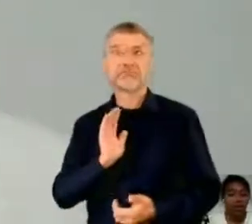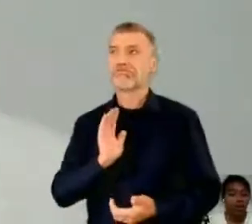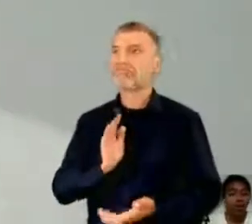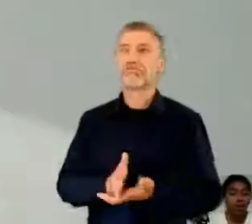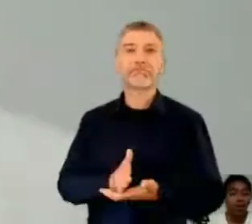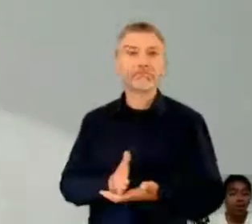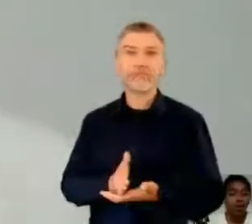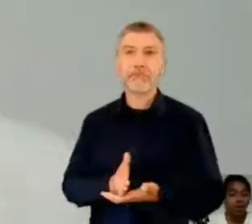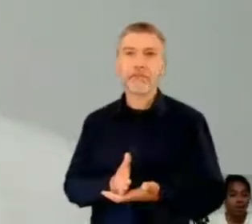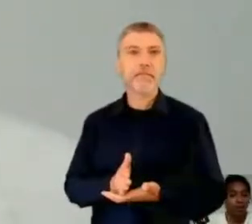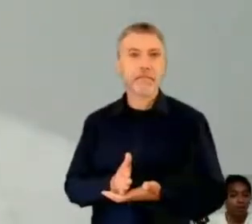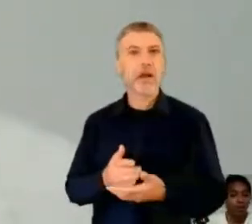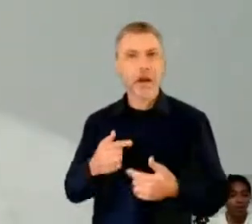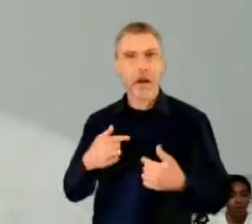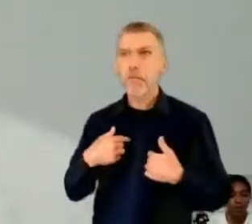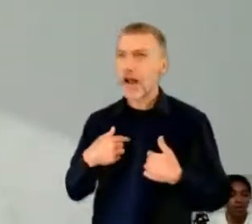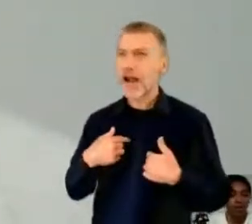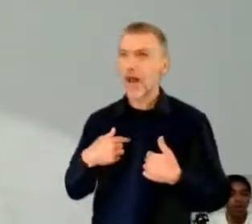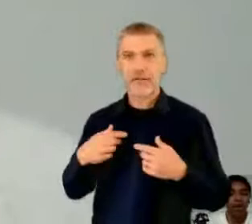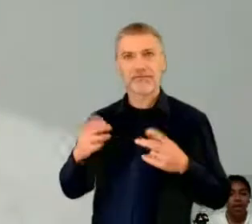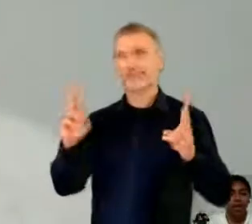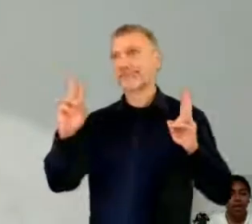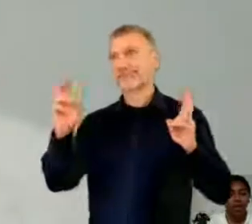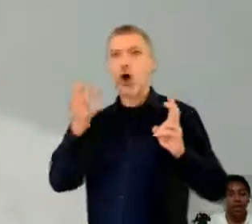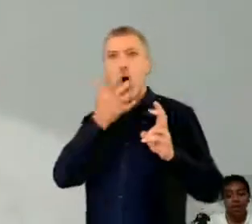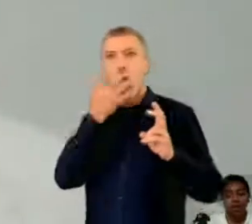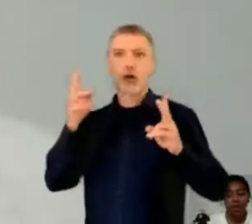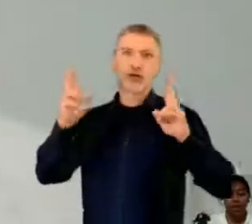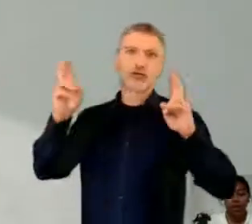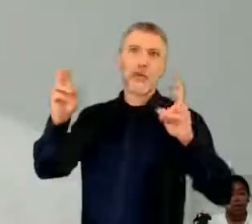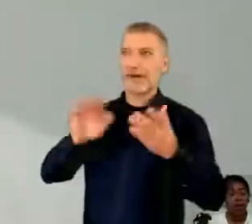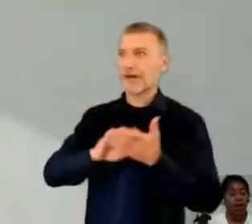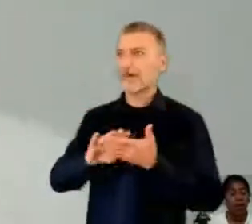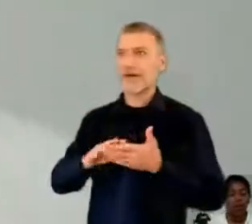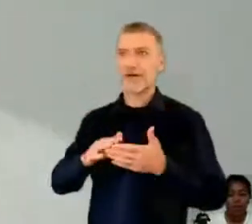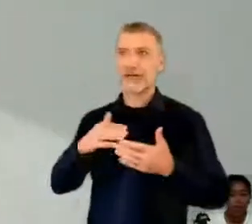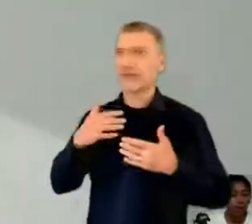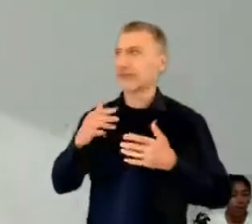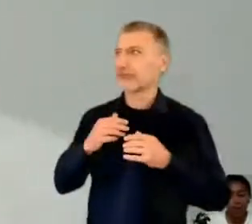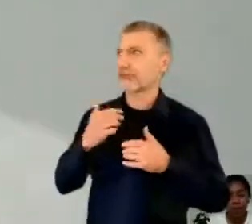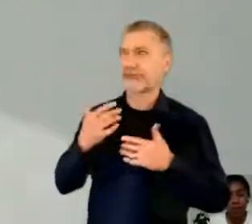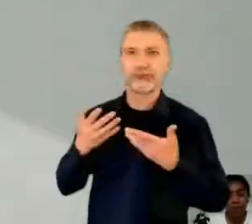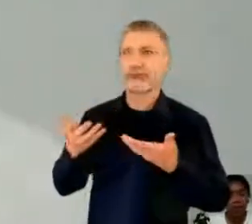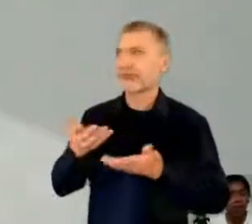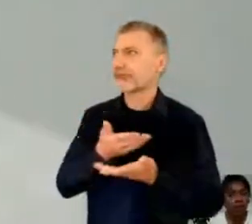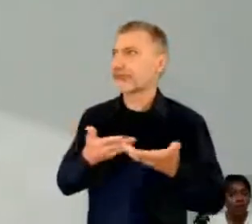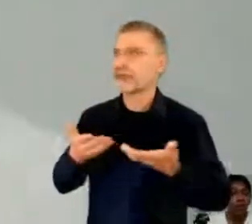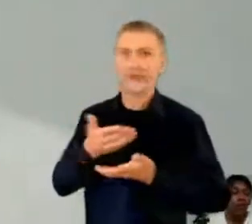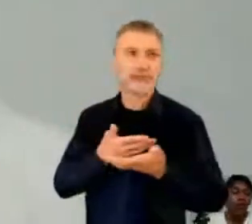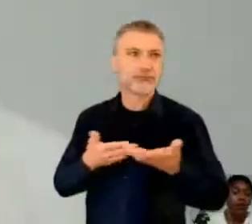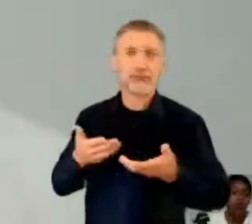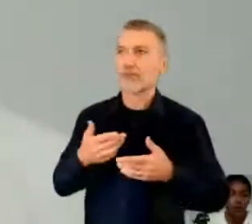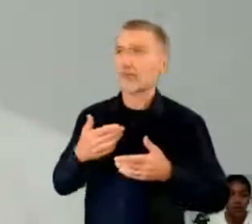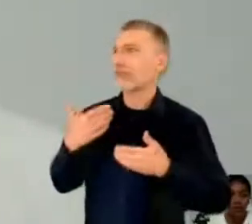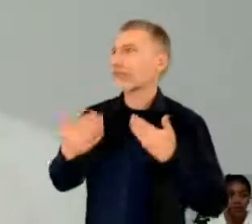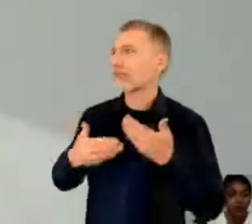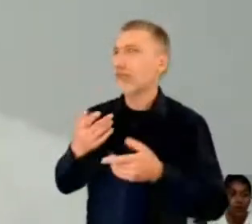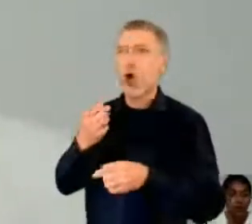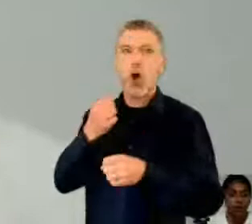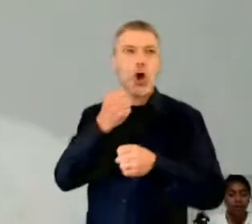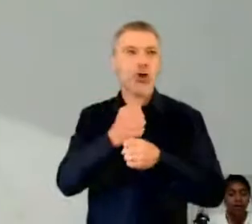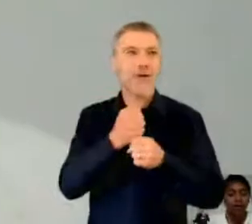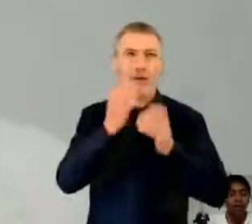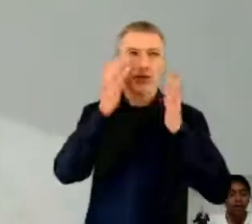pretty much a hot topic, plastic pollution, and it's pretty much what a lot of people are talking about. Governments are very concerned about